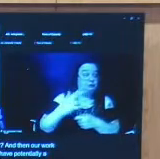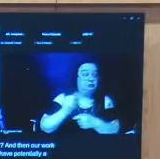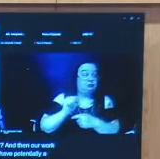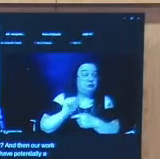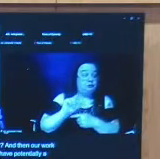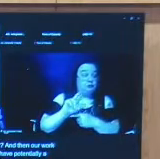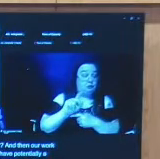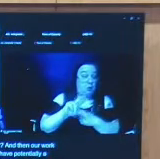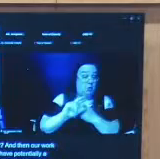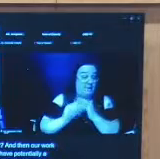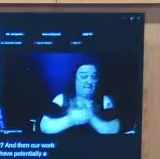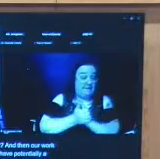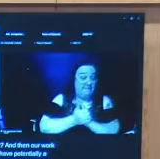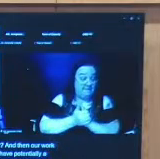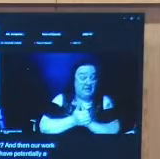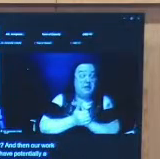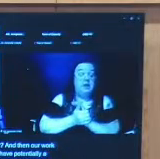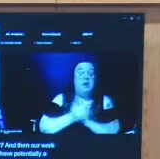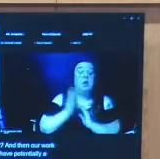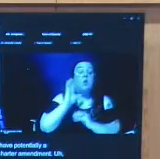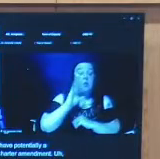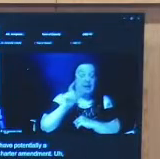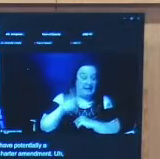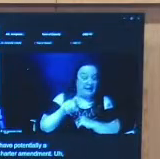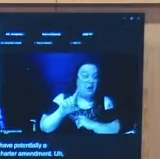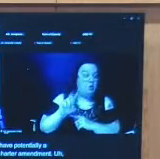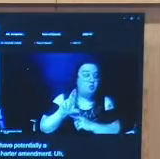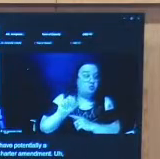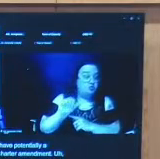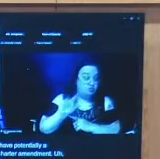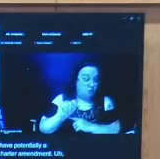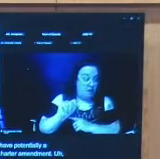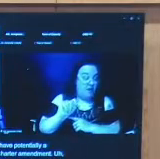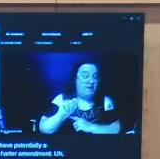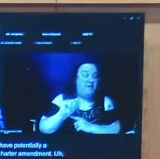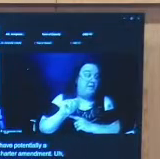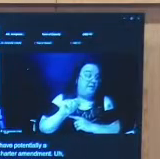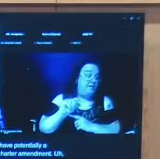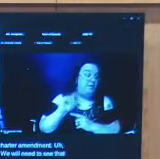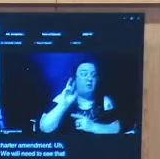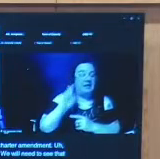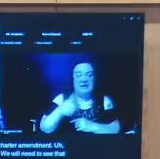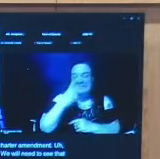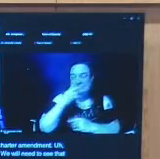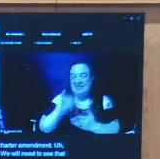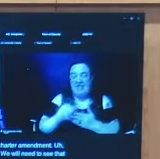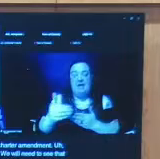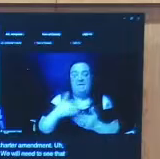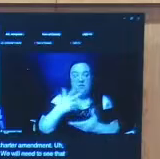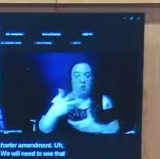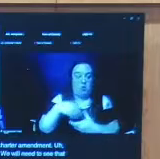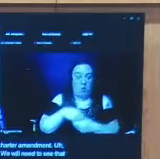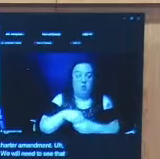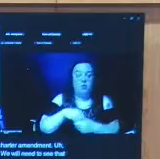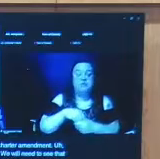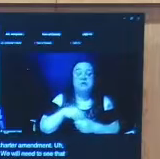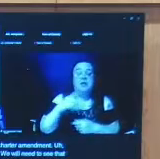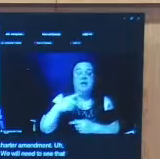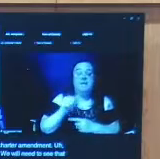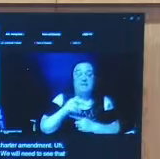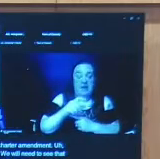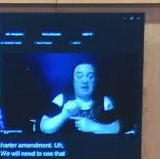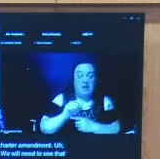amendment. We will need a draft of that. We will need to see that before it goes in the packet. There was,